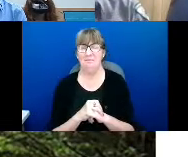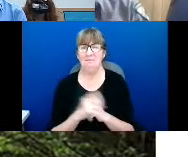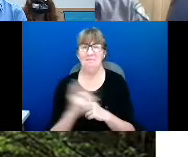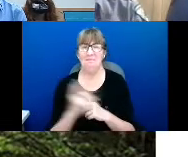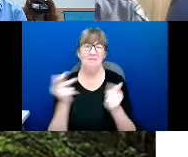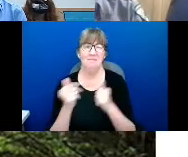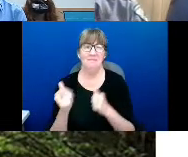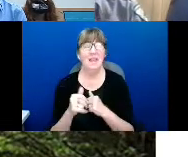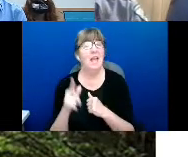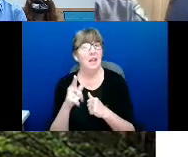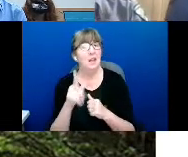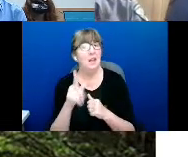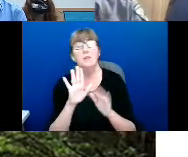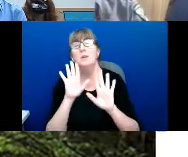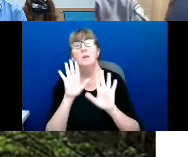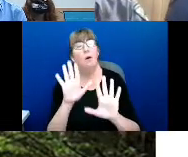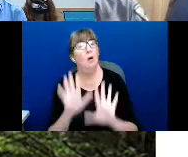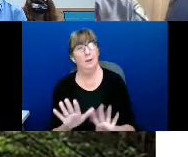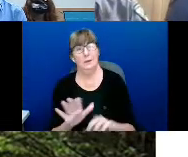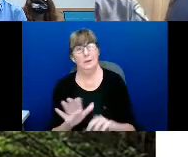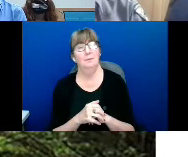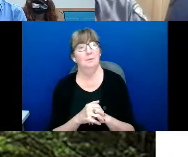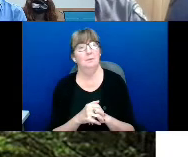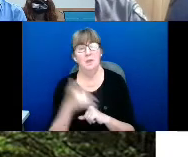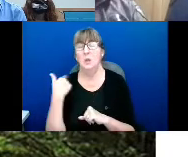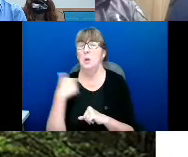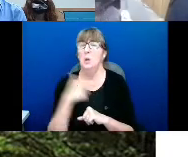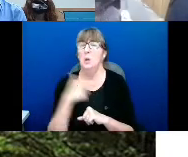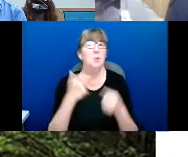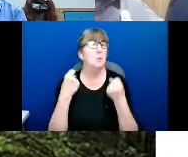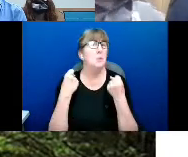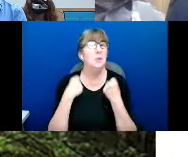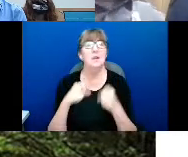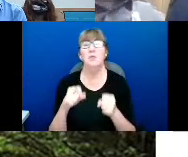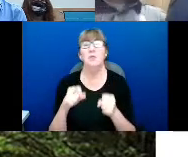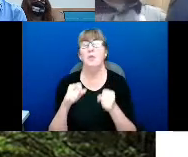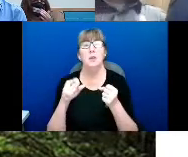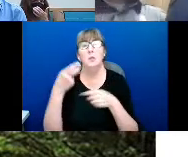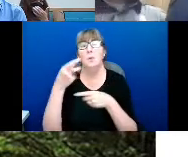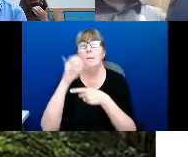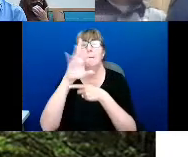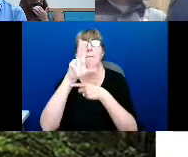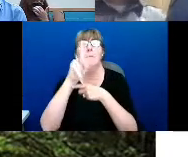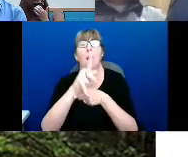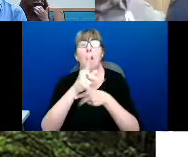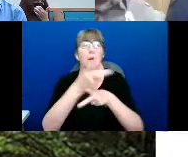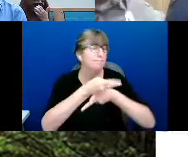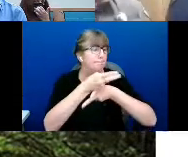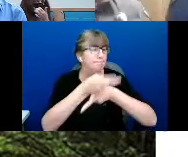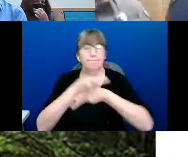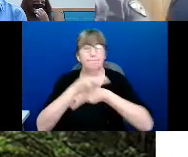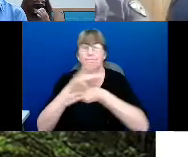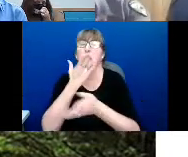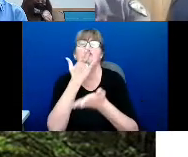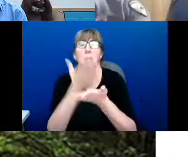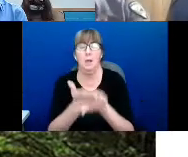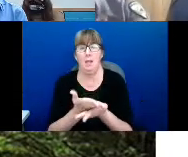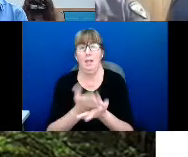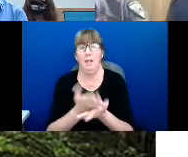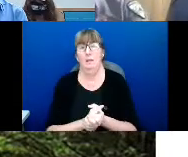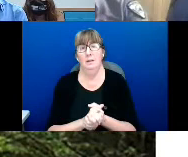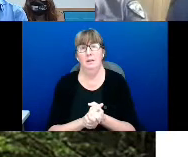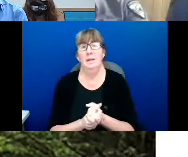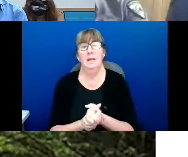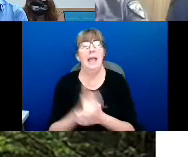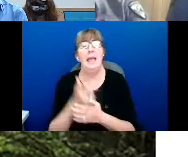rewarding. We try to maintain our park very, very well. And from the simplest things to what I call micro